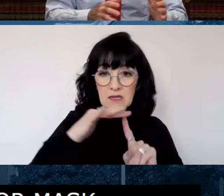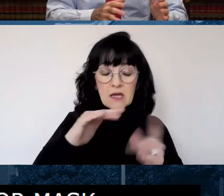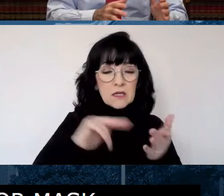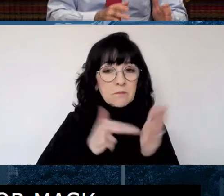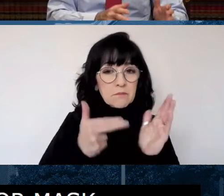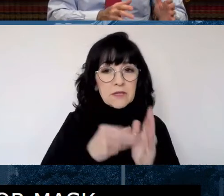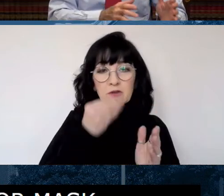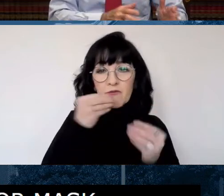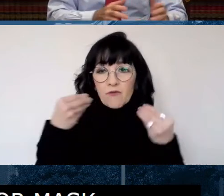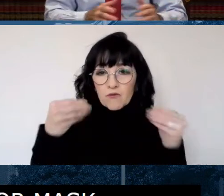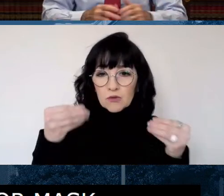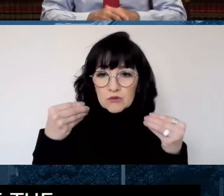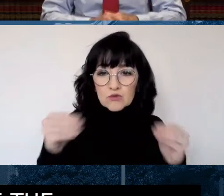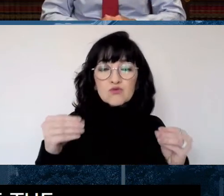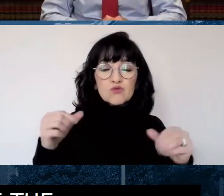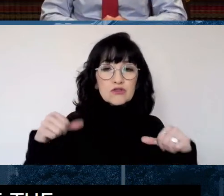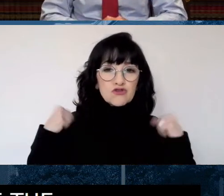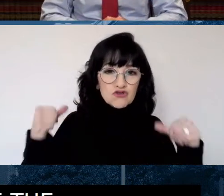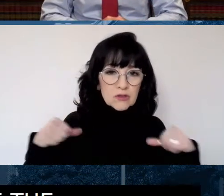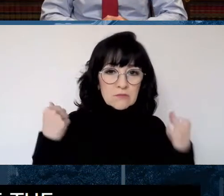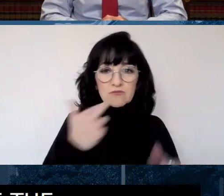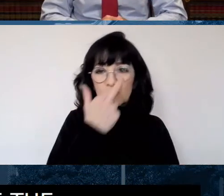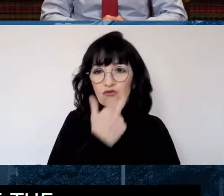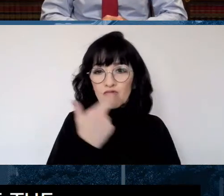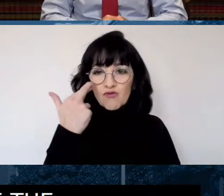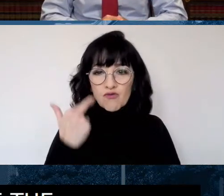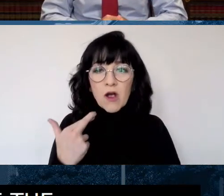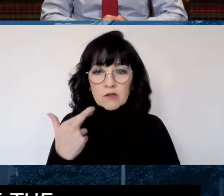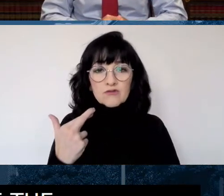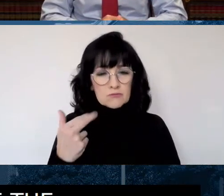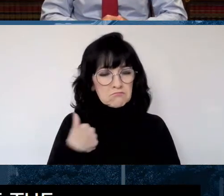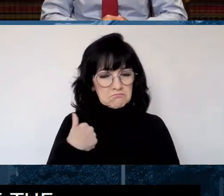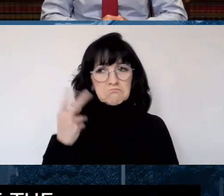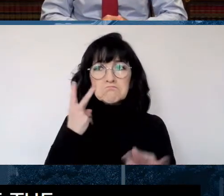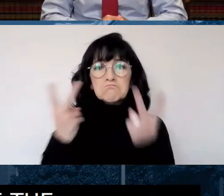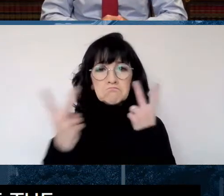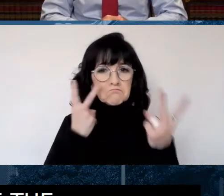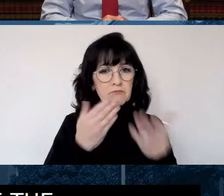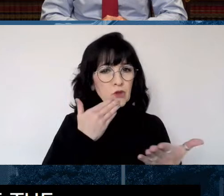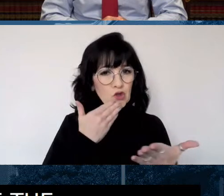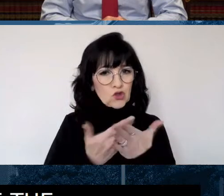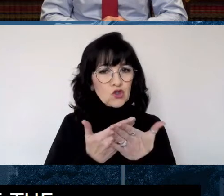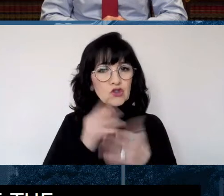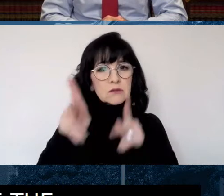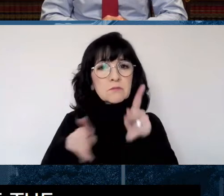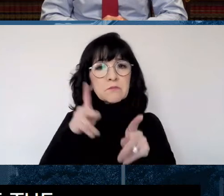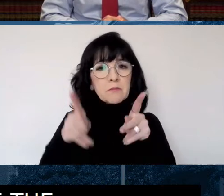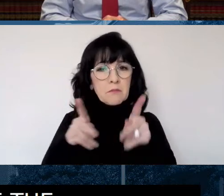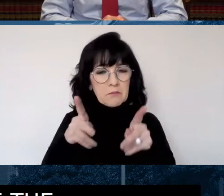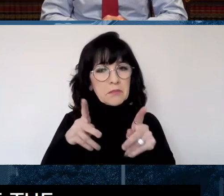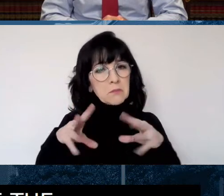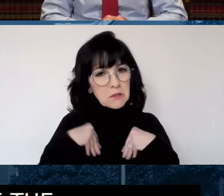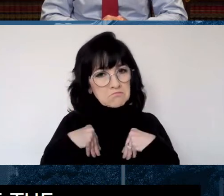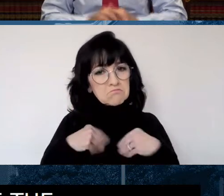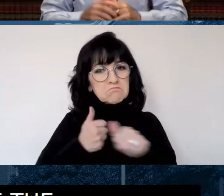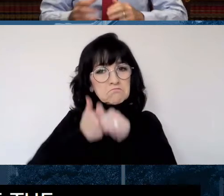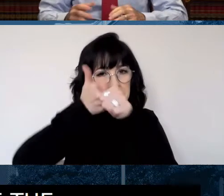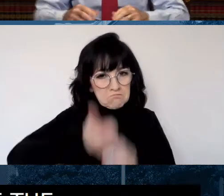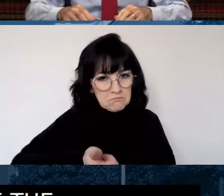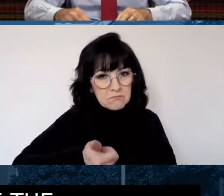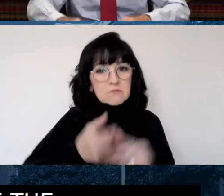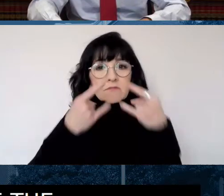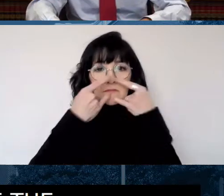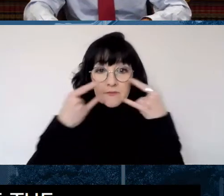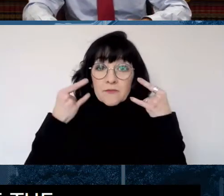convenience stores, gyms, restaurants. I see really good compliance, and thanks to everyone who's following the indoor mask mandate. We